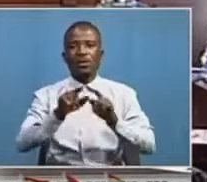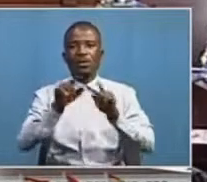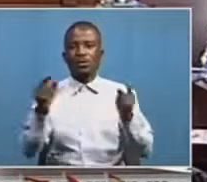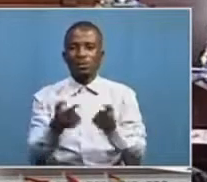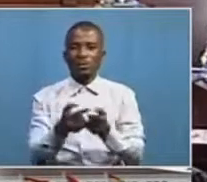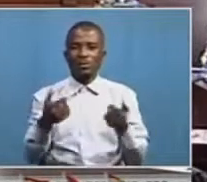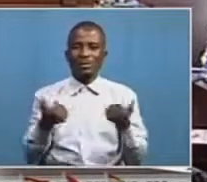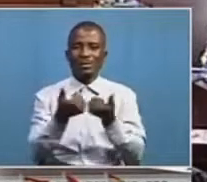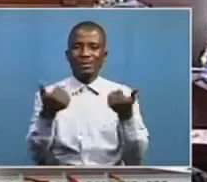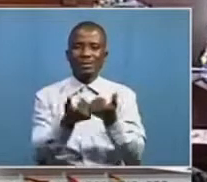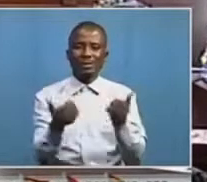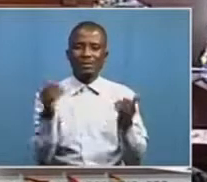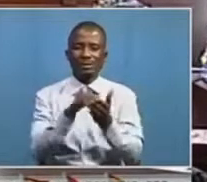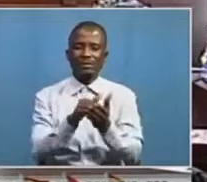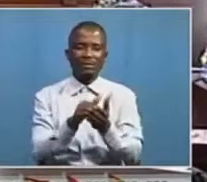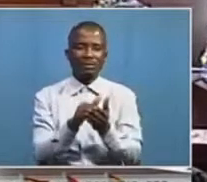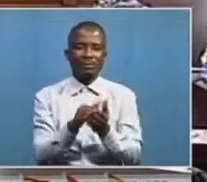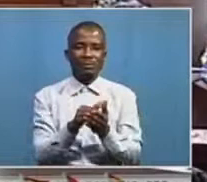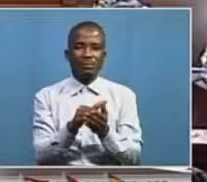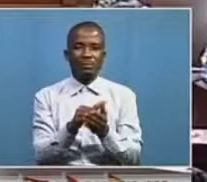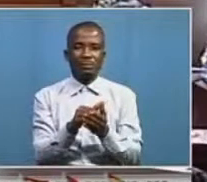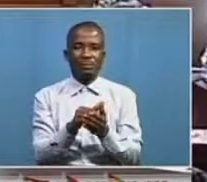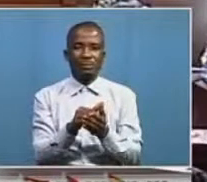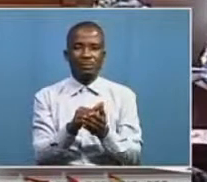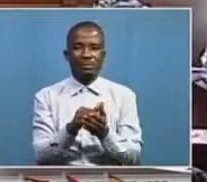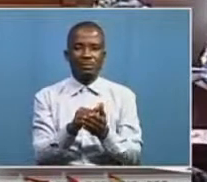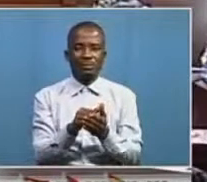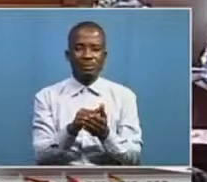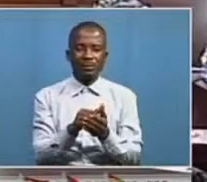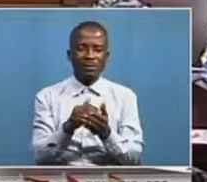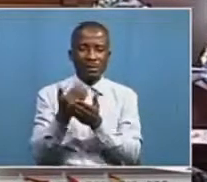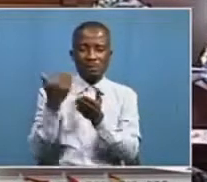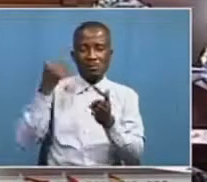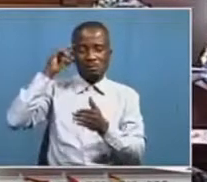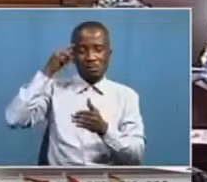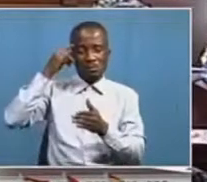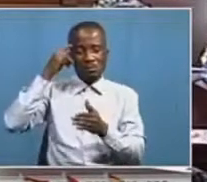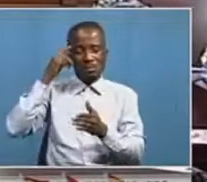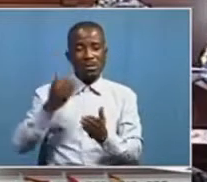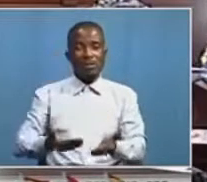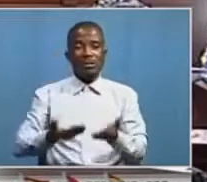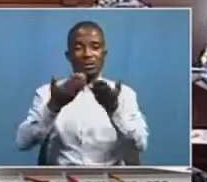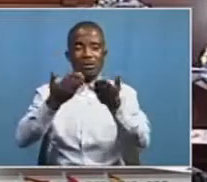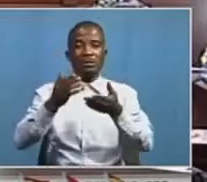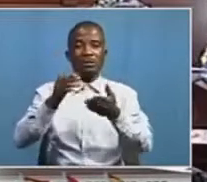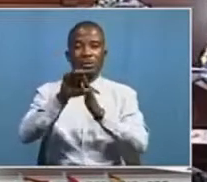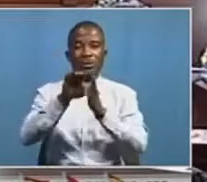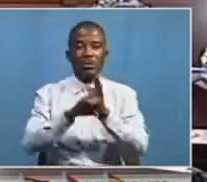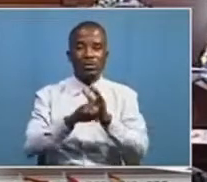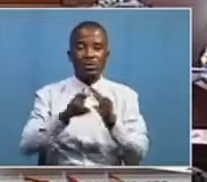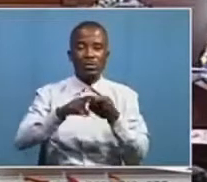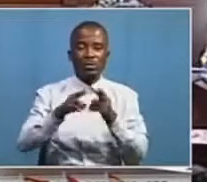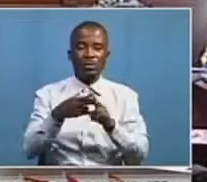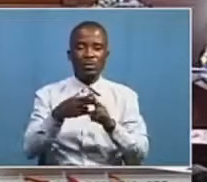the presumption. End of quote. The presumption that is raised in Article 63, Clause 9 of the 1992